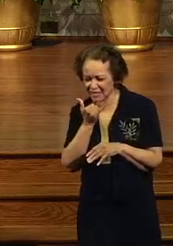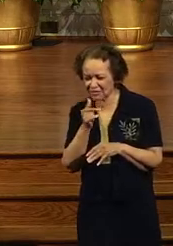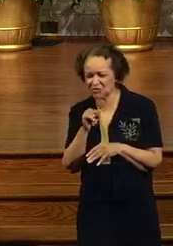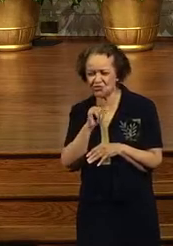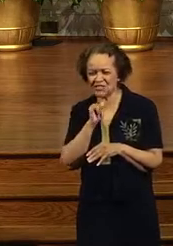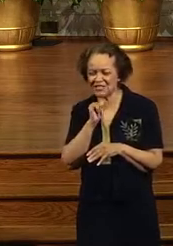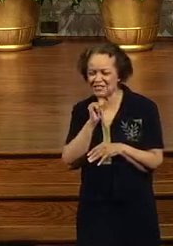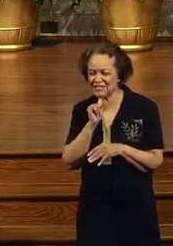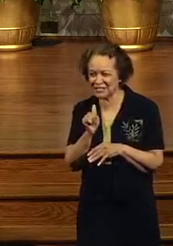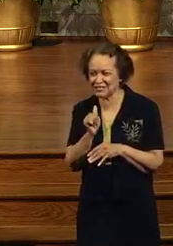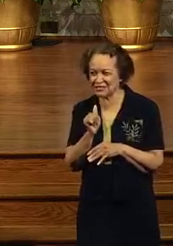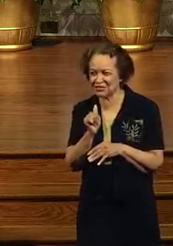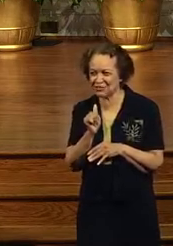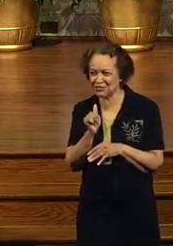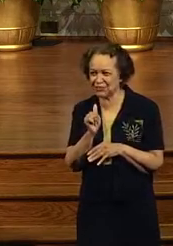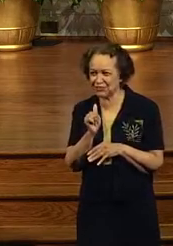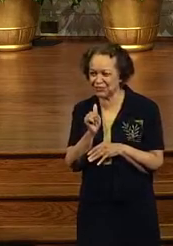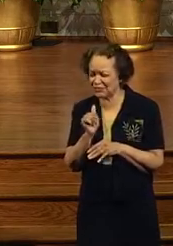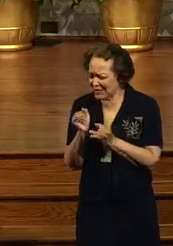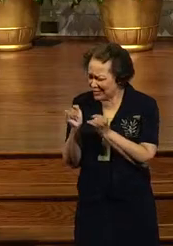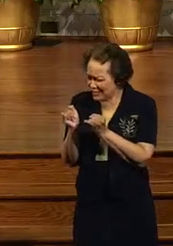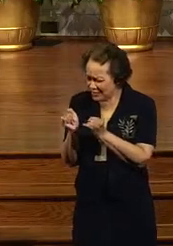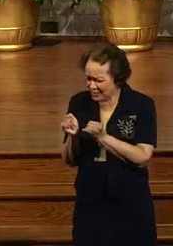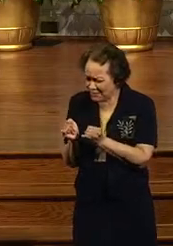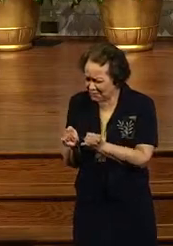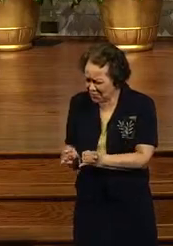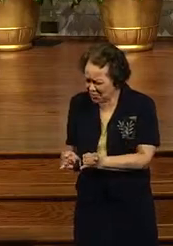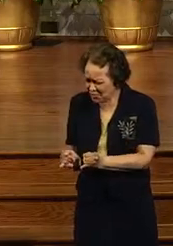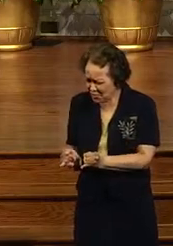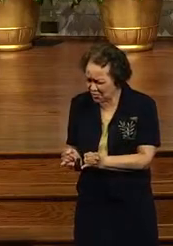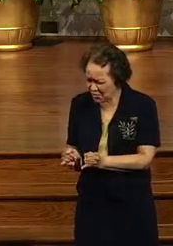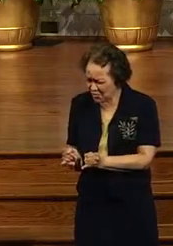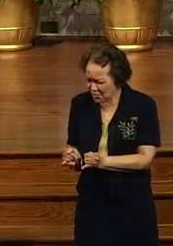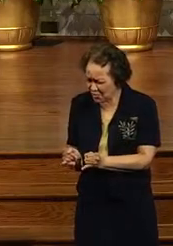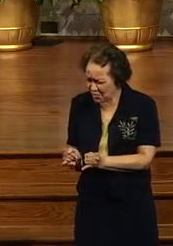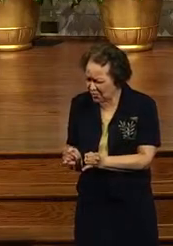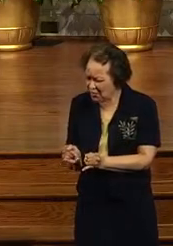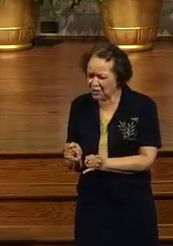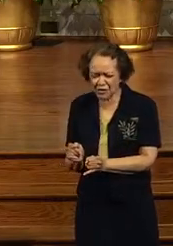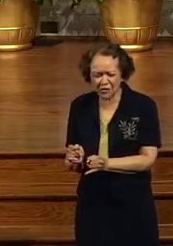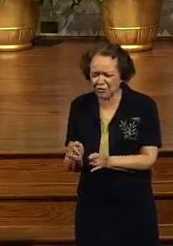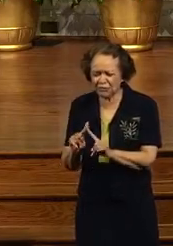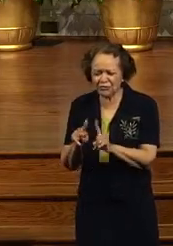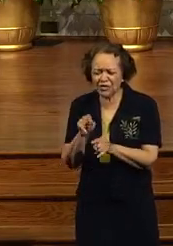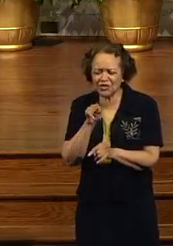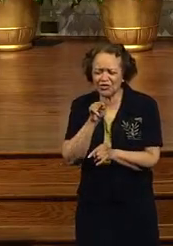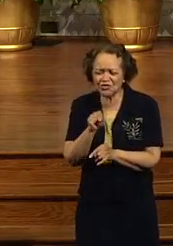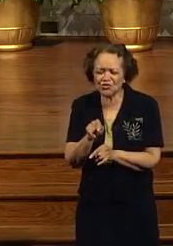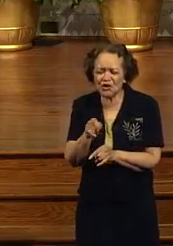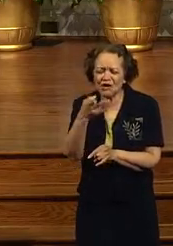not this individual's own, you are God's own.